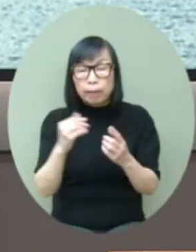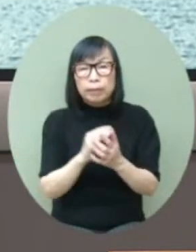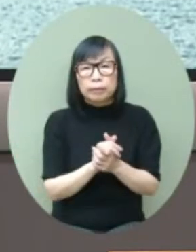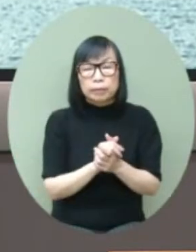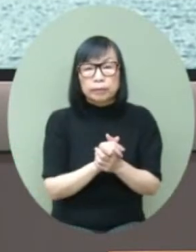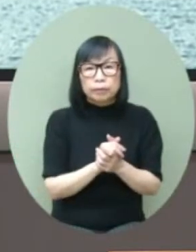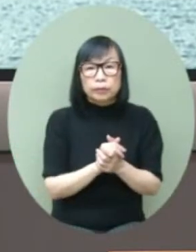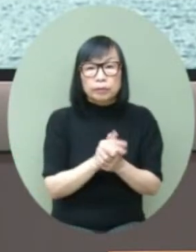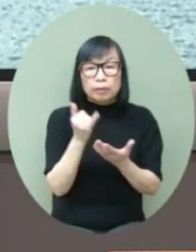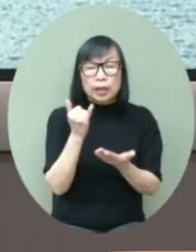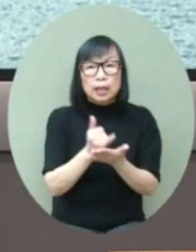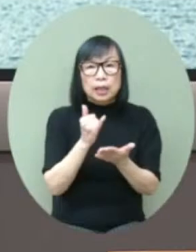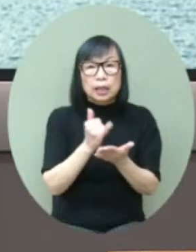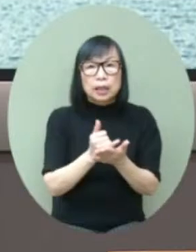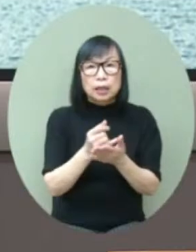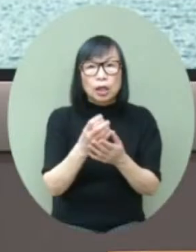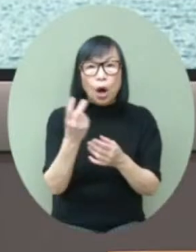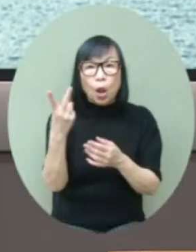12825,